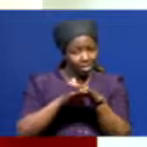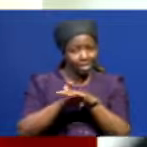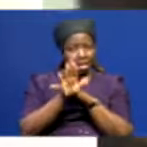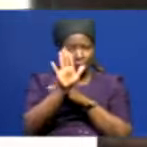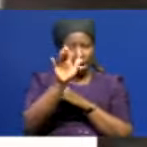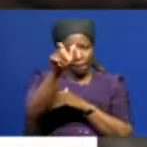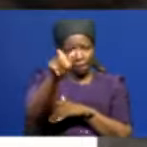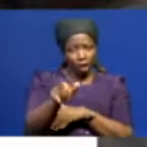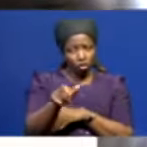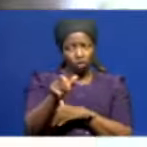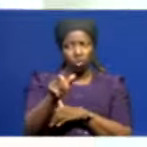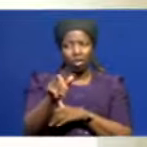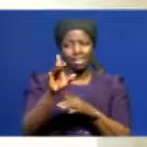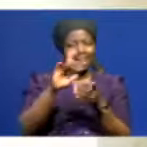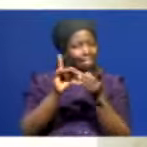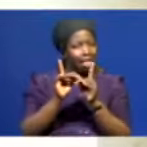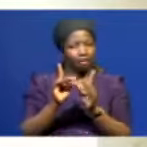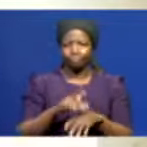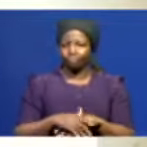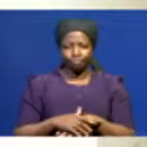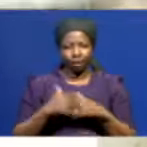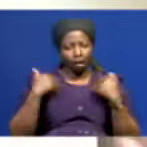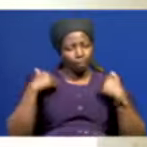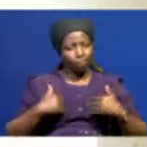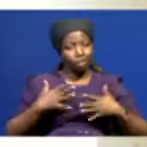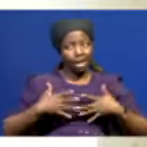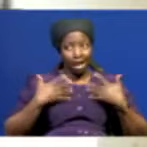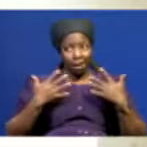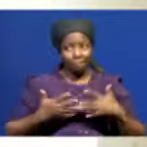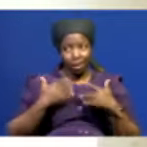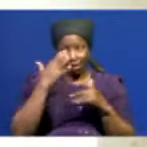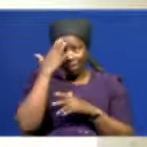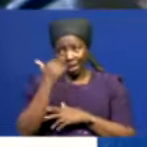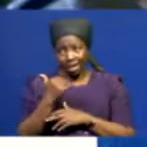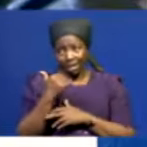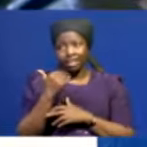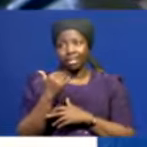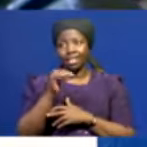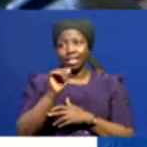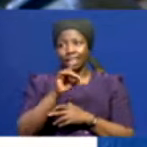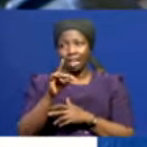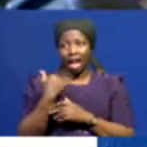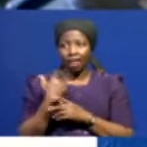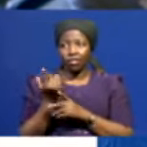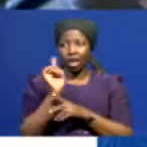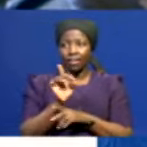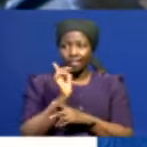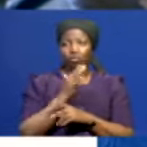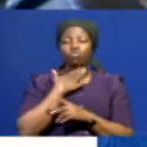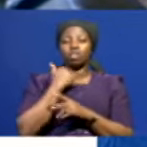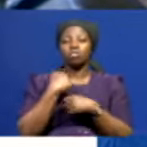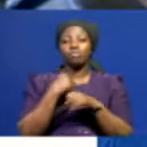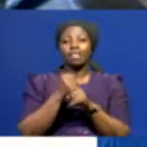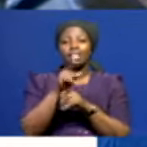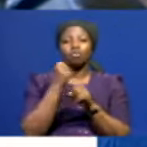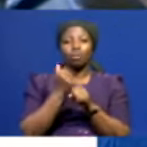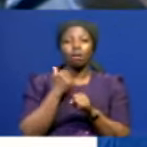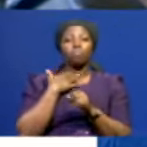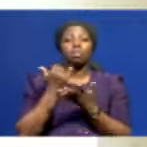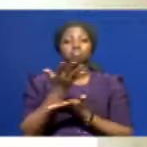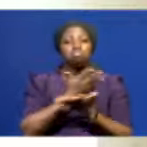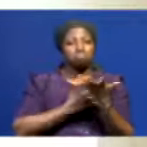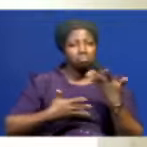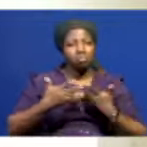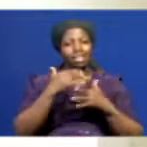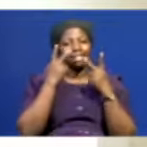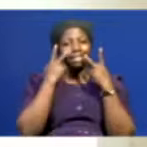your personal data. I'm happy that Act has come in place and we want to operationalize it. We want to interact with it